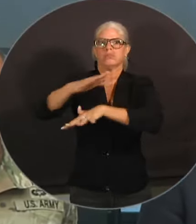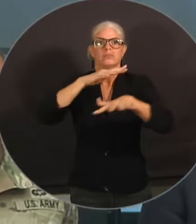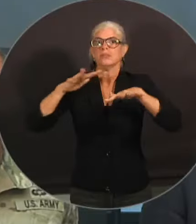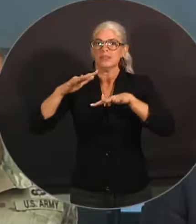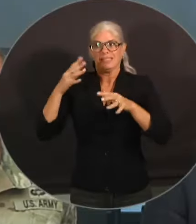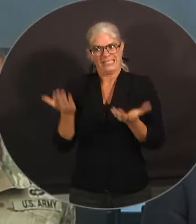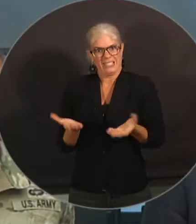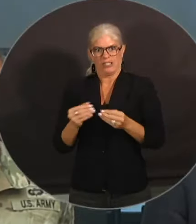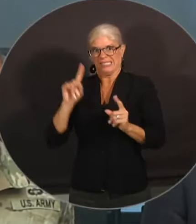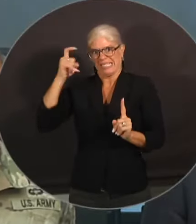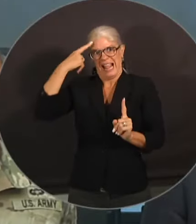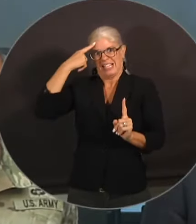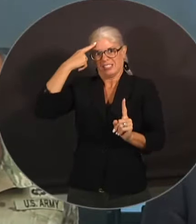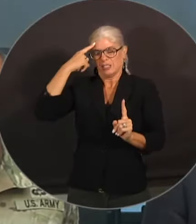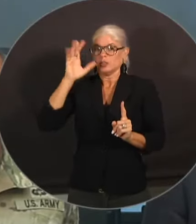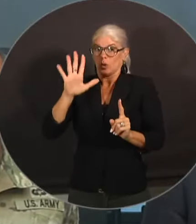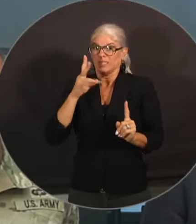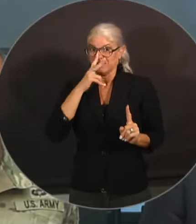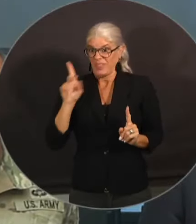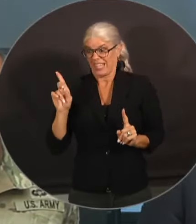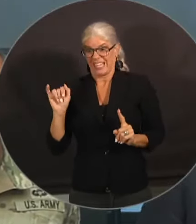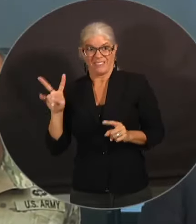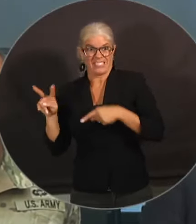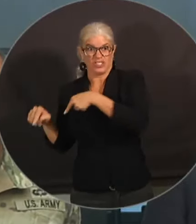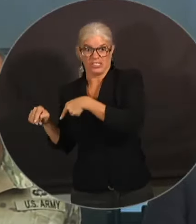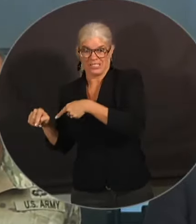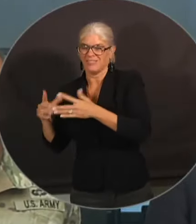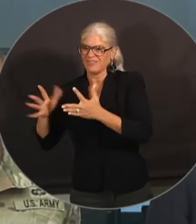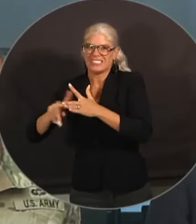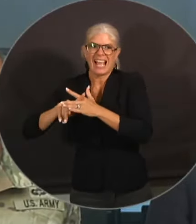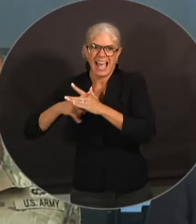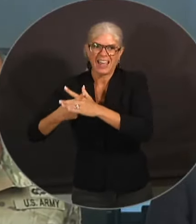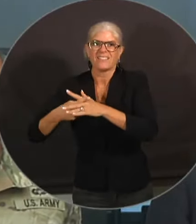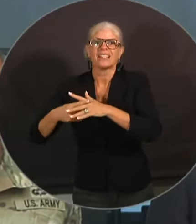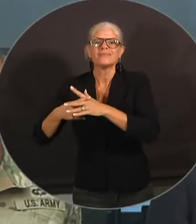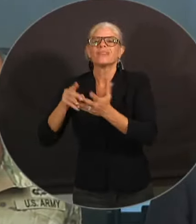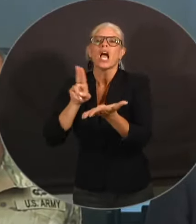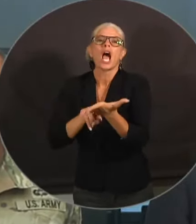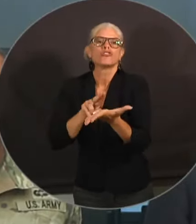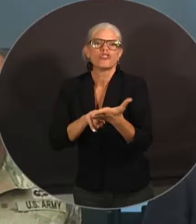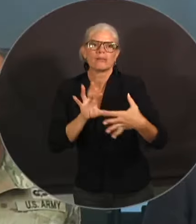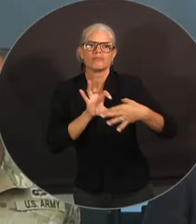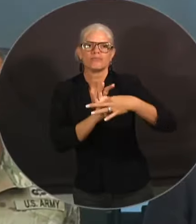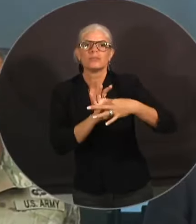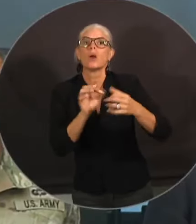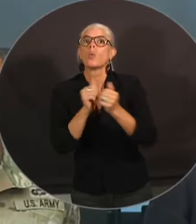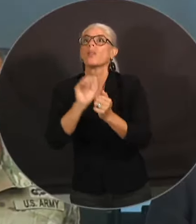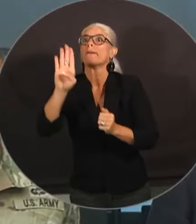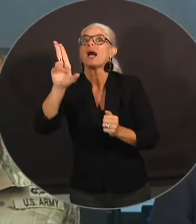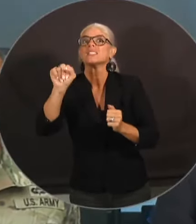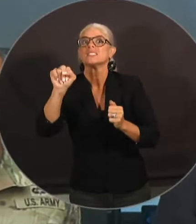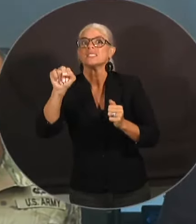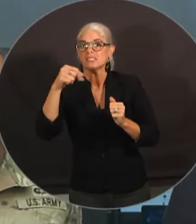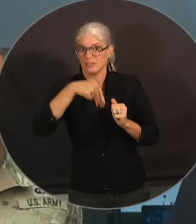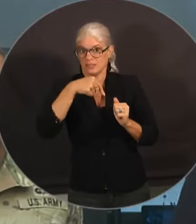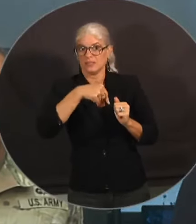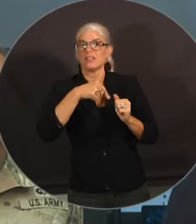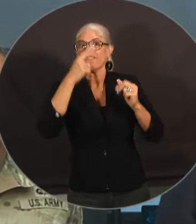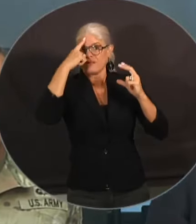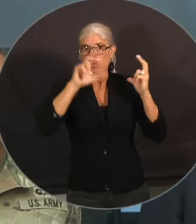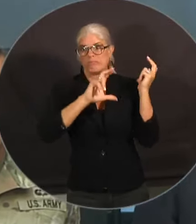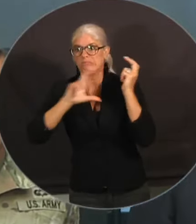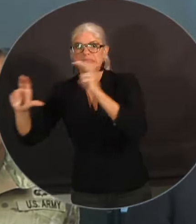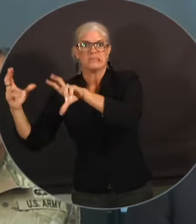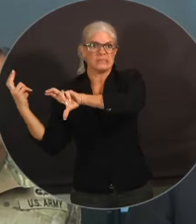so the division has activated a bus contract, and we are providing buses to individuals in the